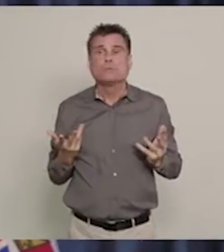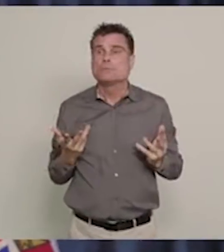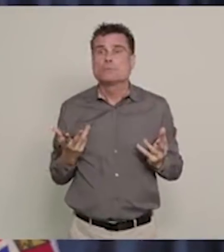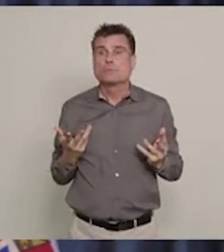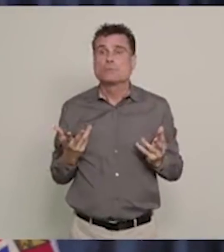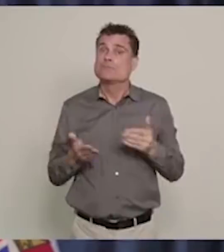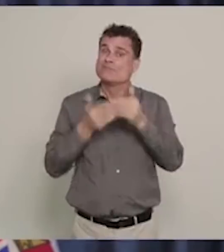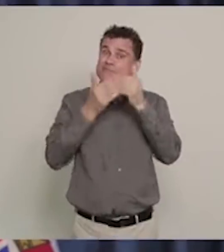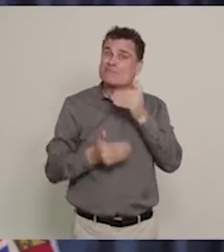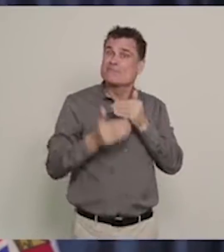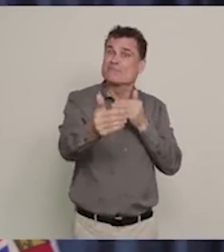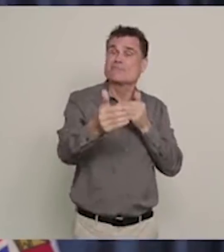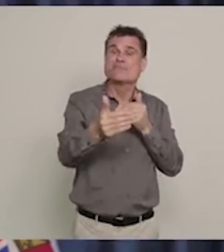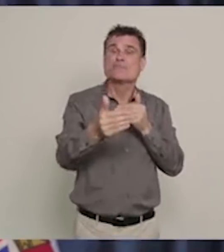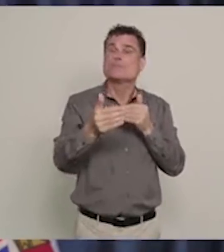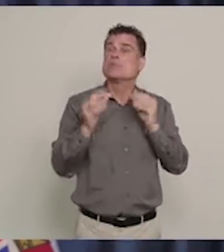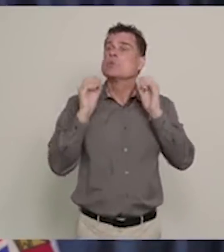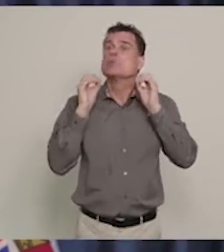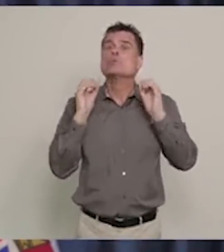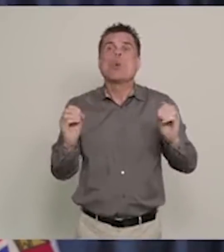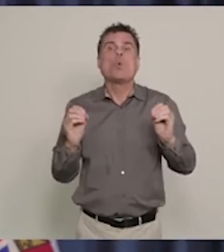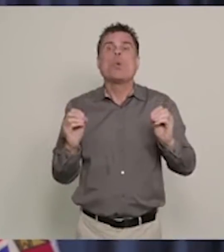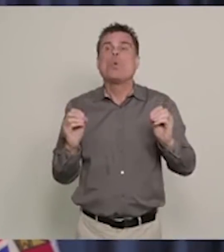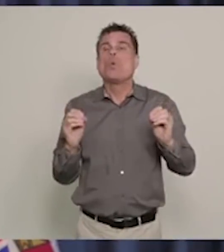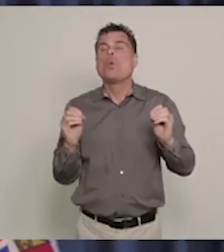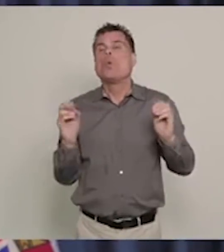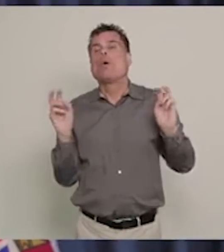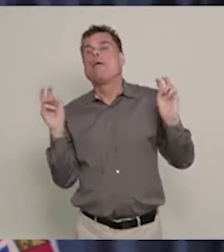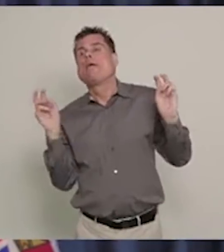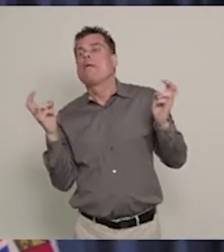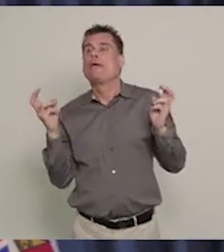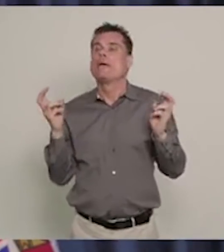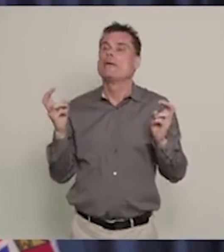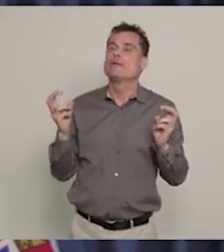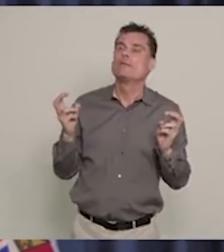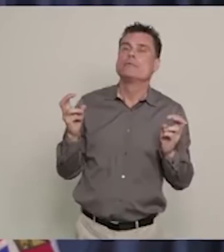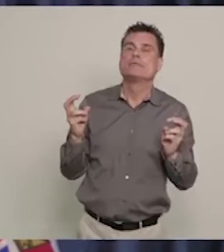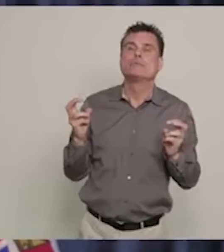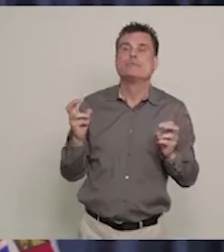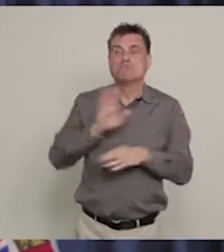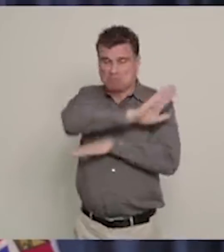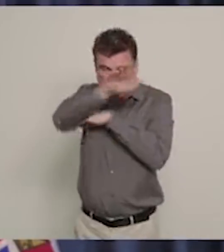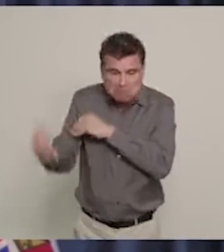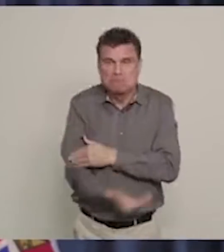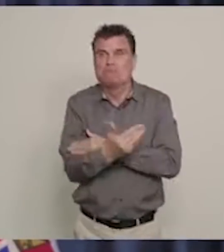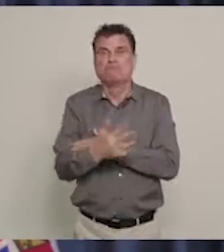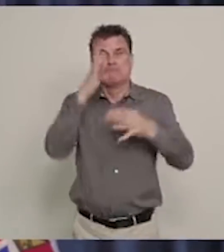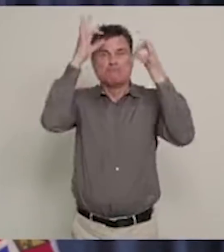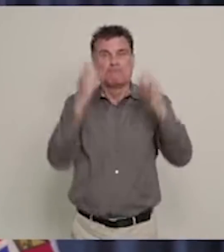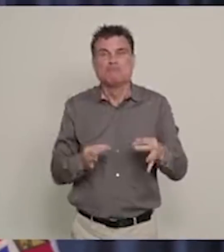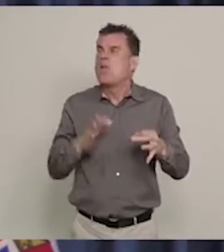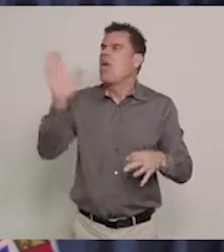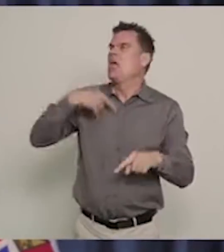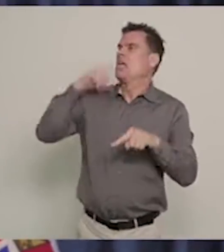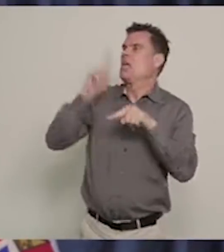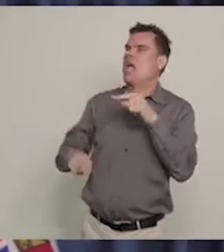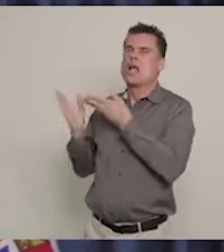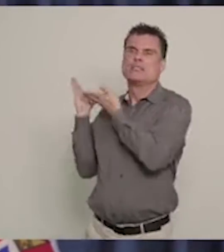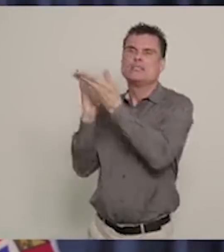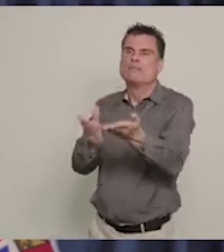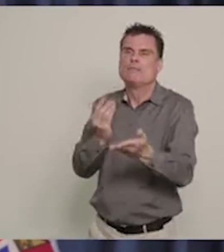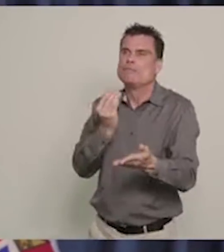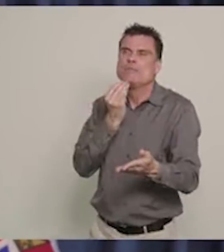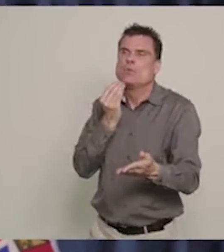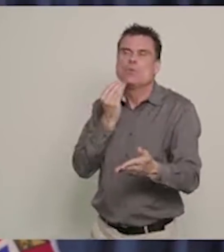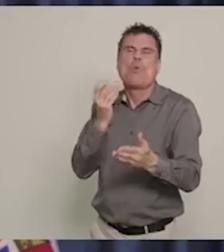get them into communities, to get them into the stores. But it also looks at if, for example, there are challenges in certain